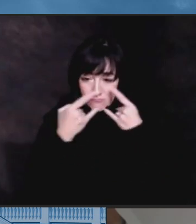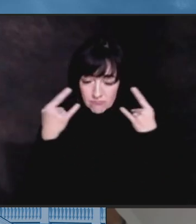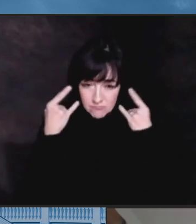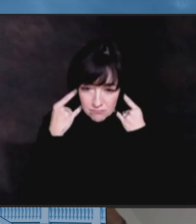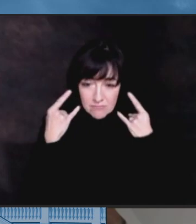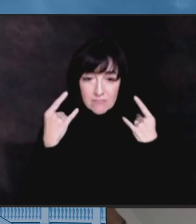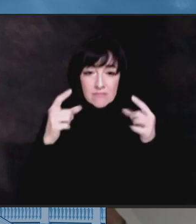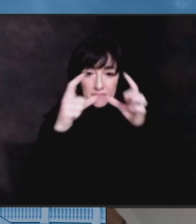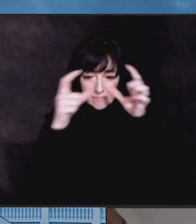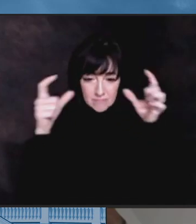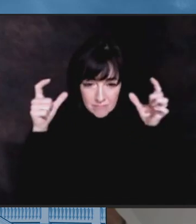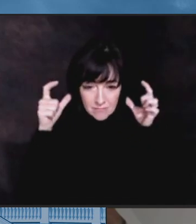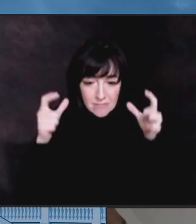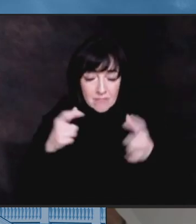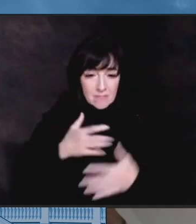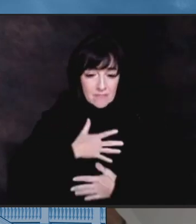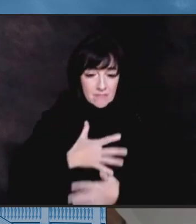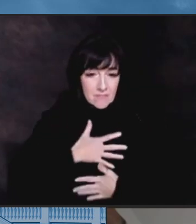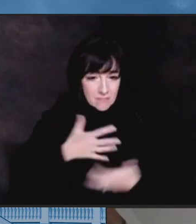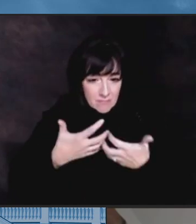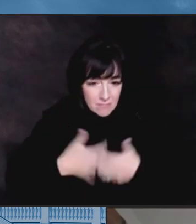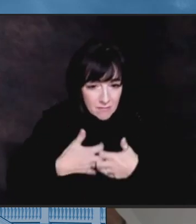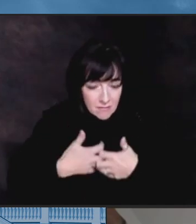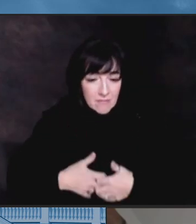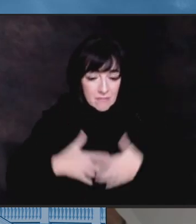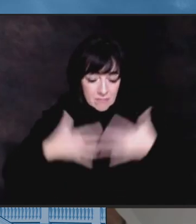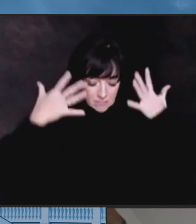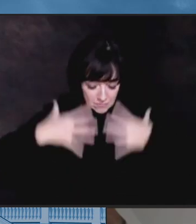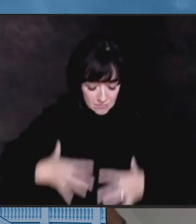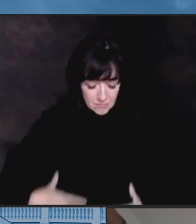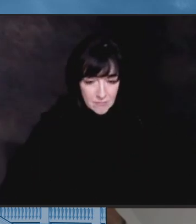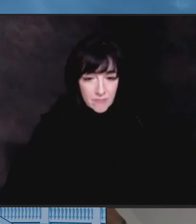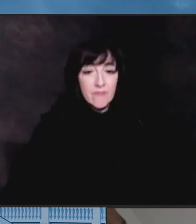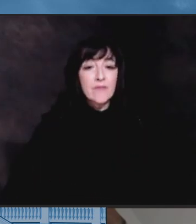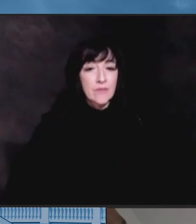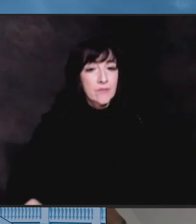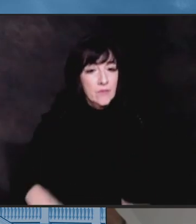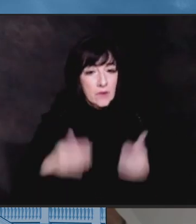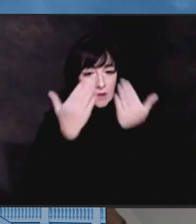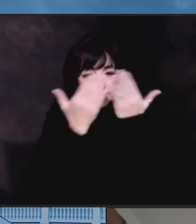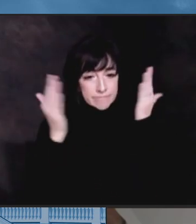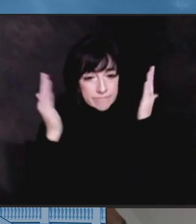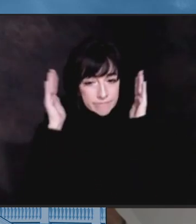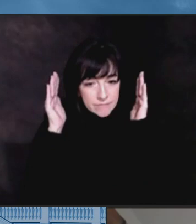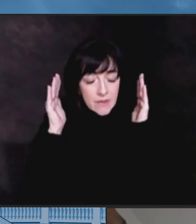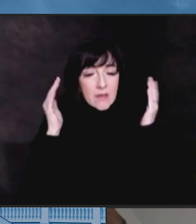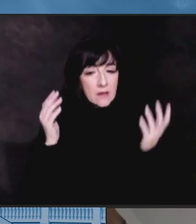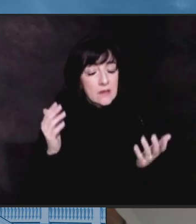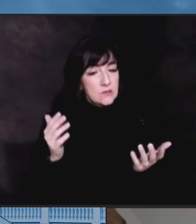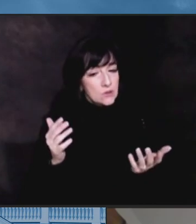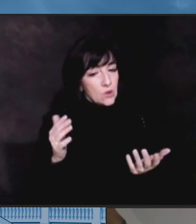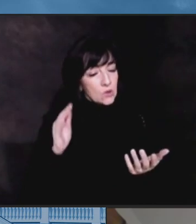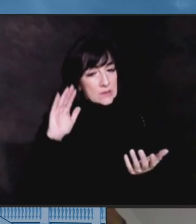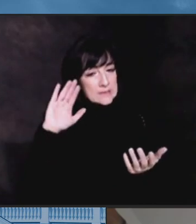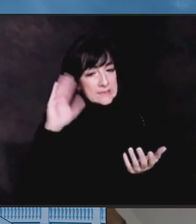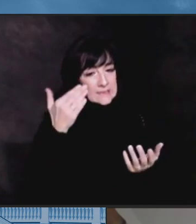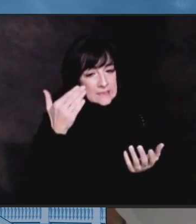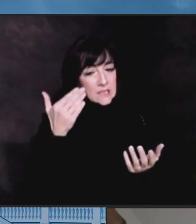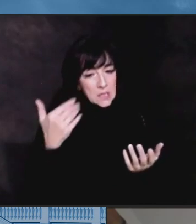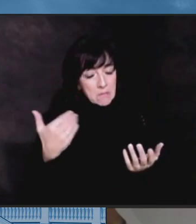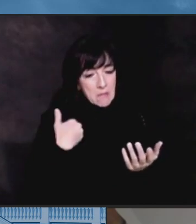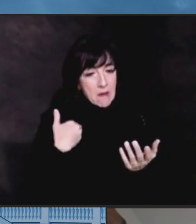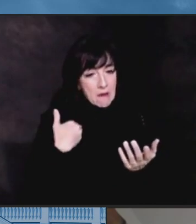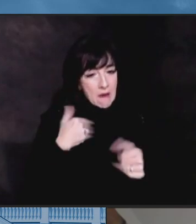and something, frankly, that we struggled with back in the spring that today we look in pretty good shape. So let's look at the